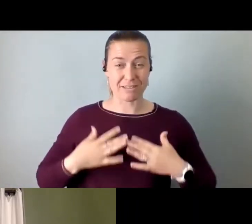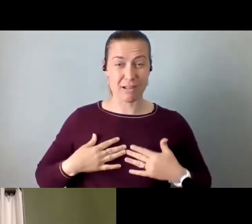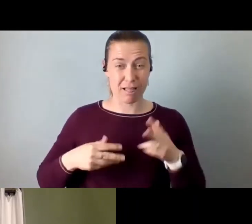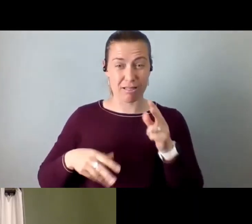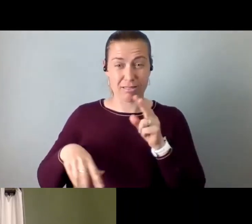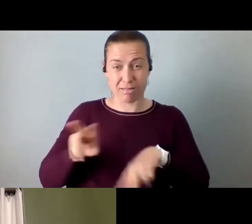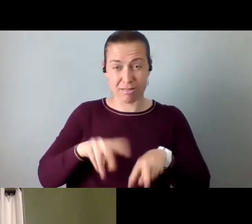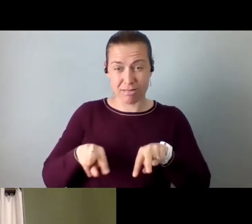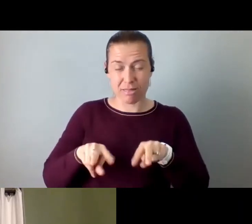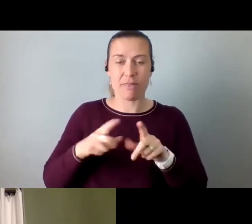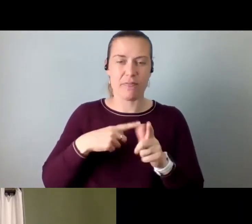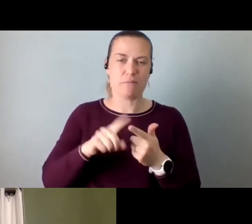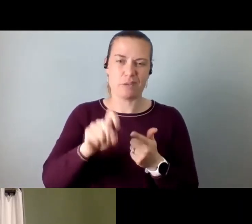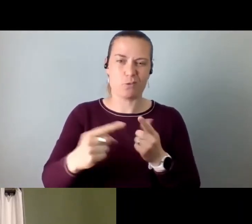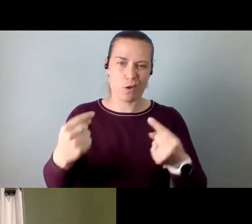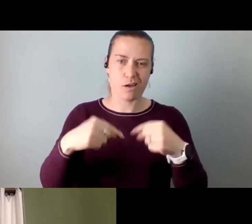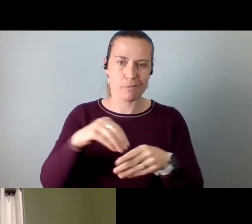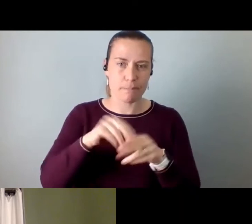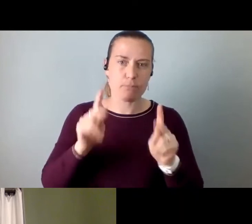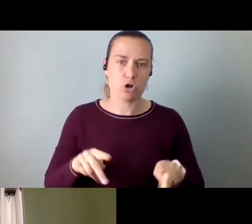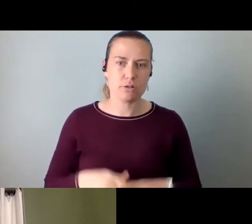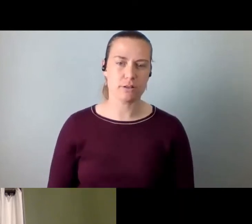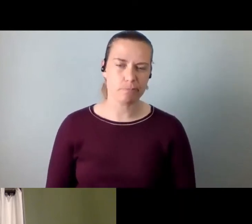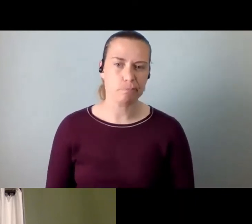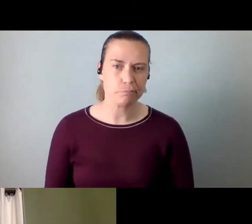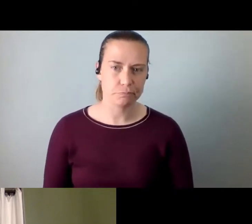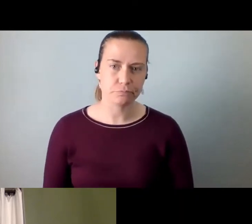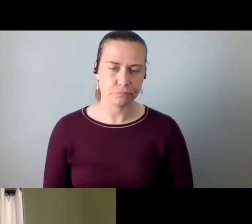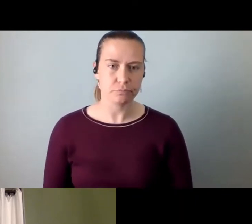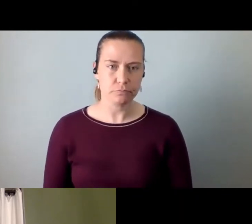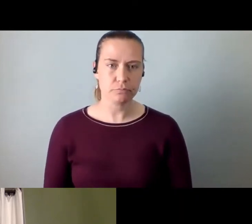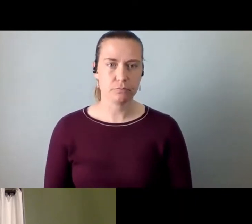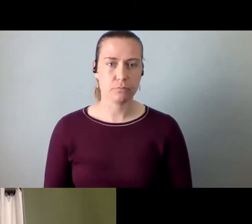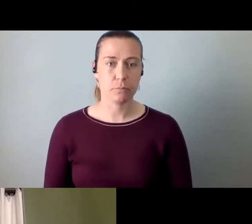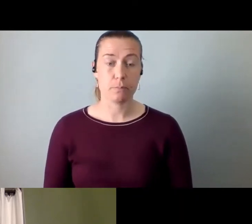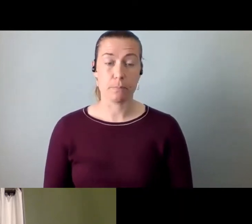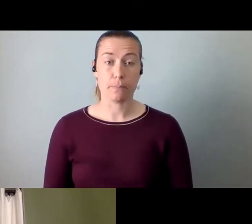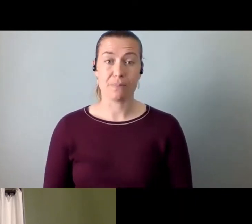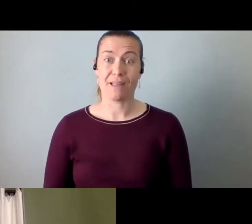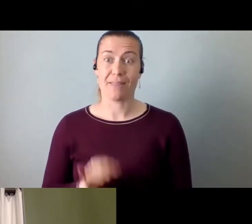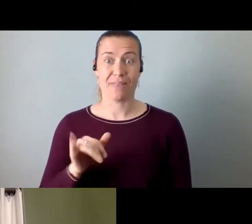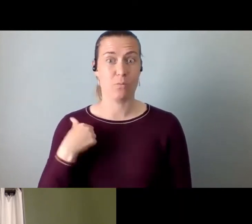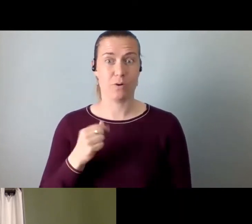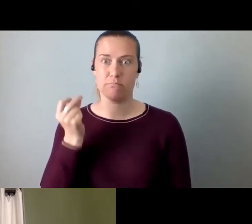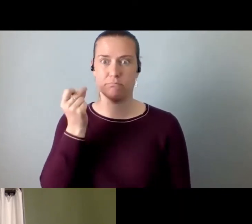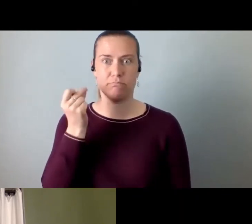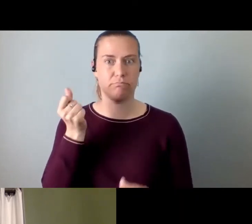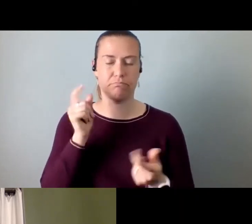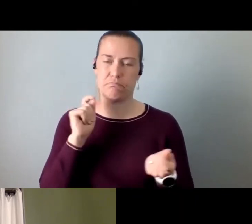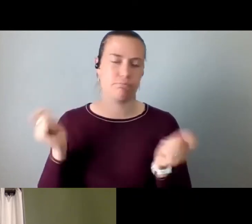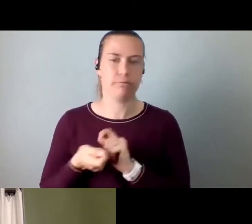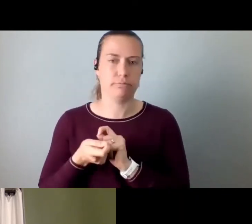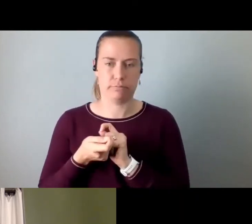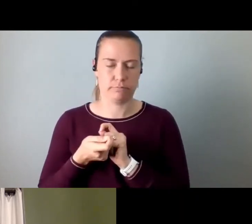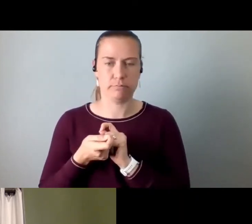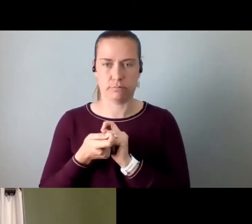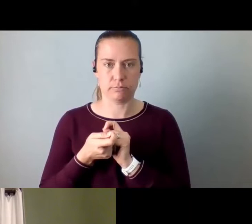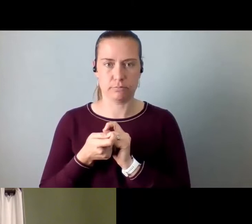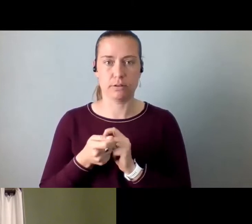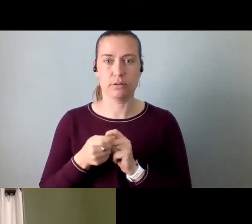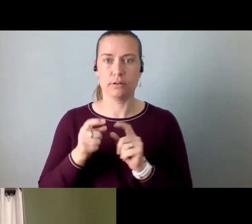see them in person. And that's where we had to do rapid change in what we did in clinic in terms of enabling